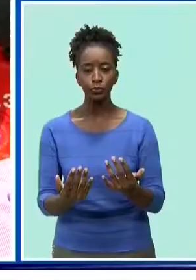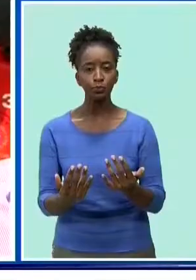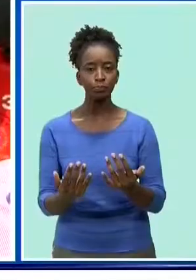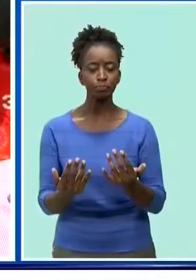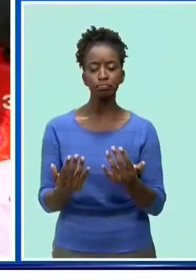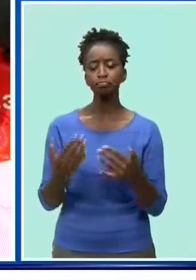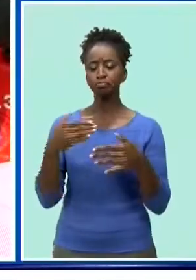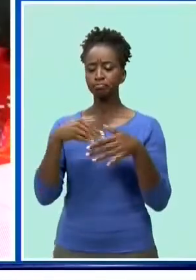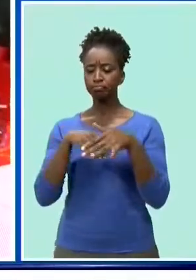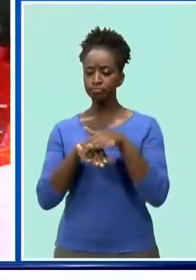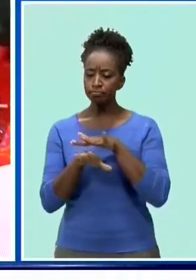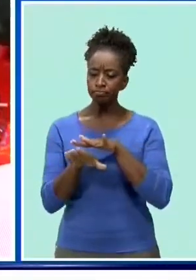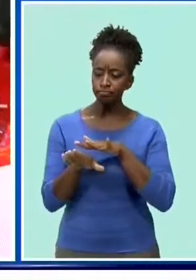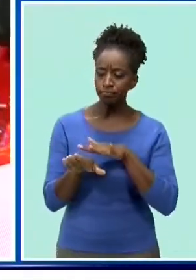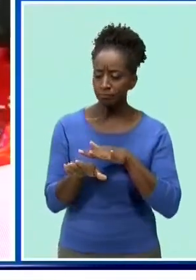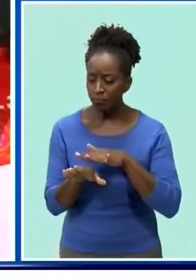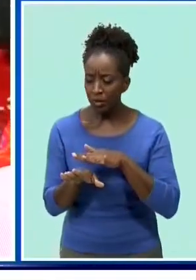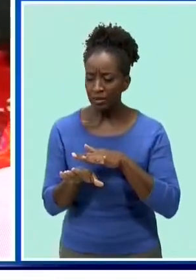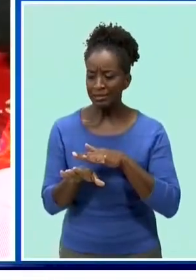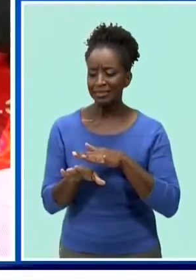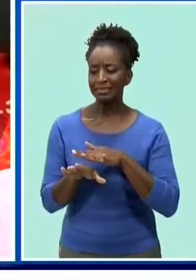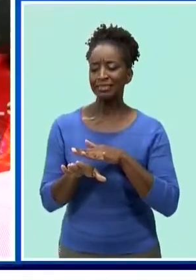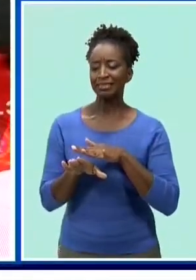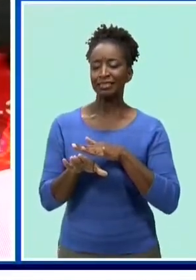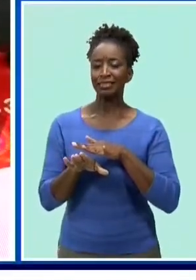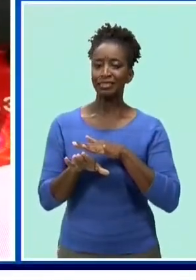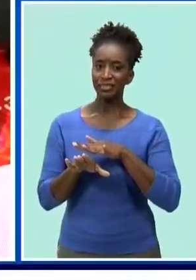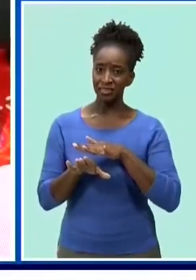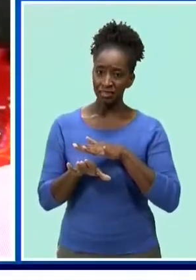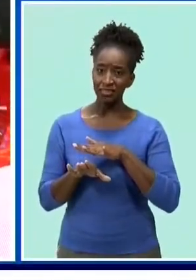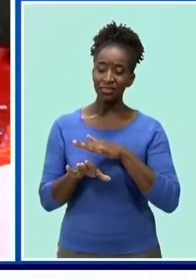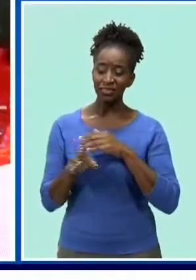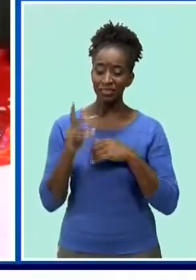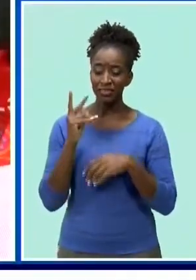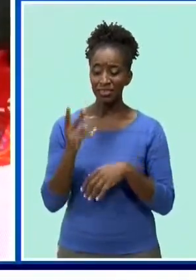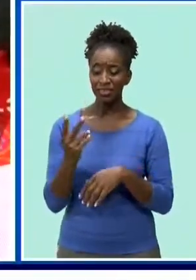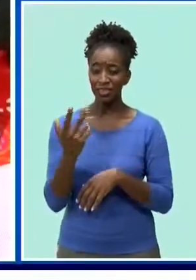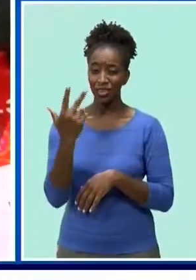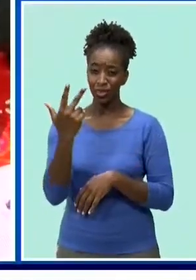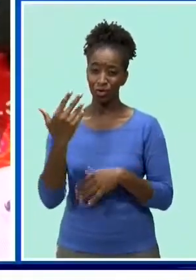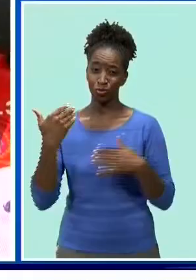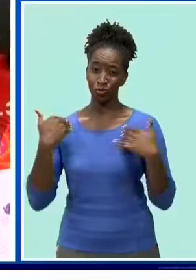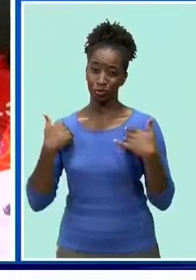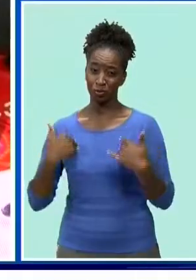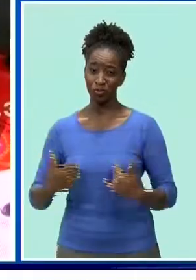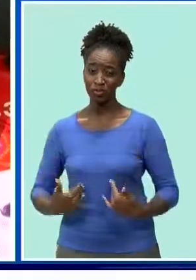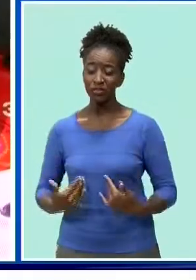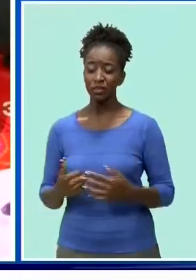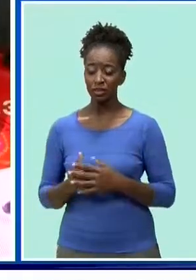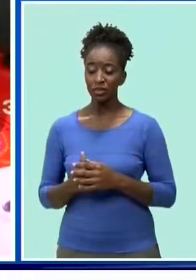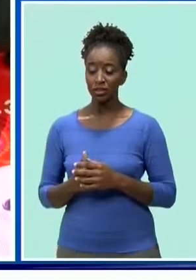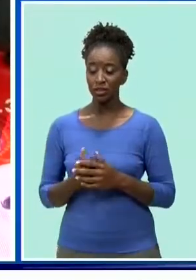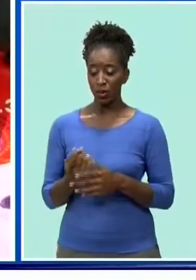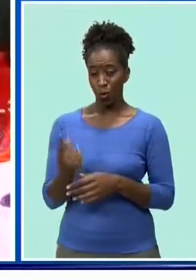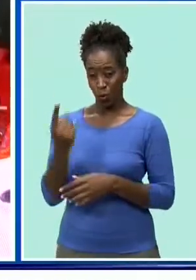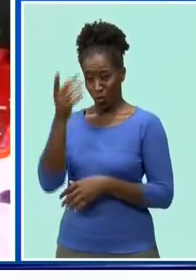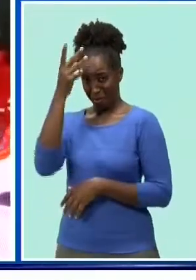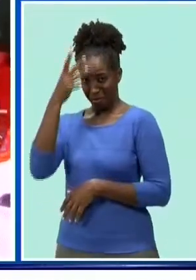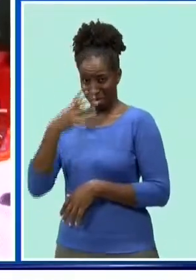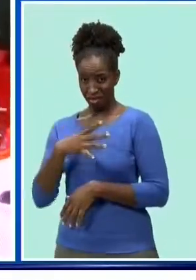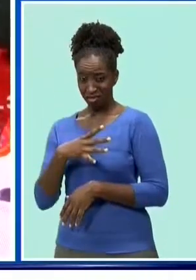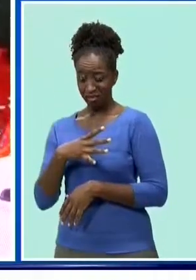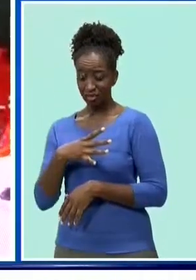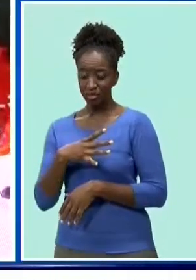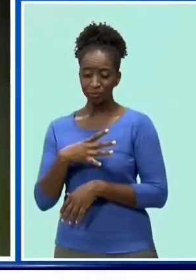that, unfortunately, the bodies of three individuals, one male, one adult male, and